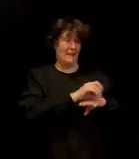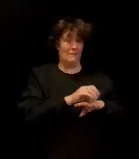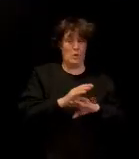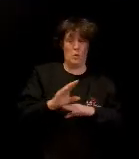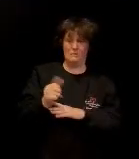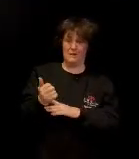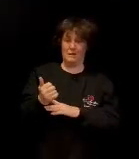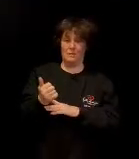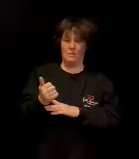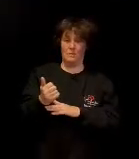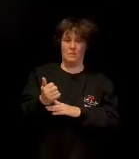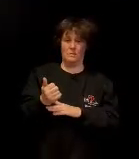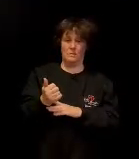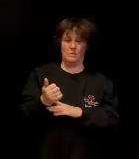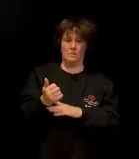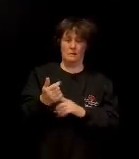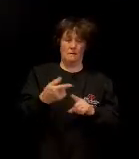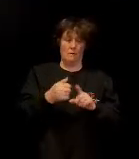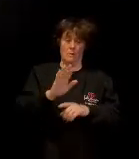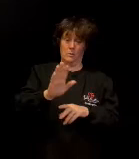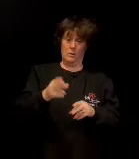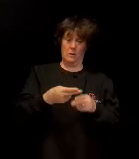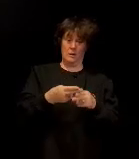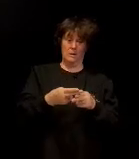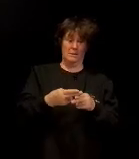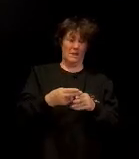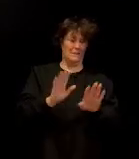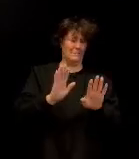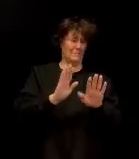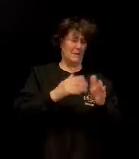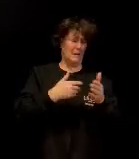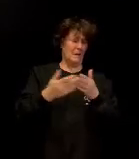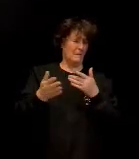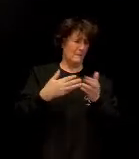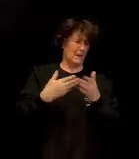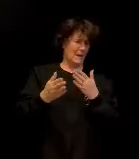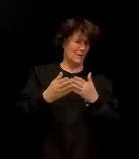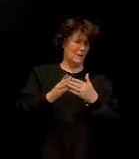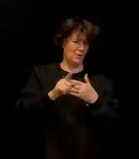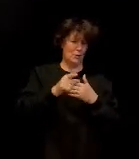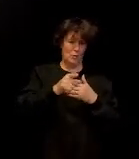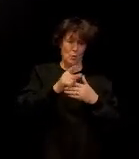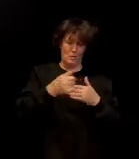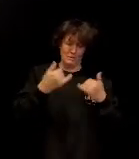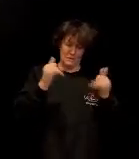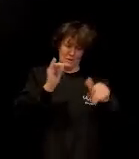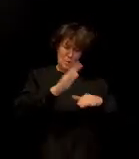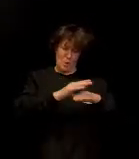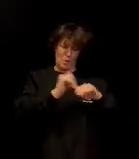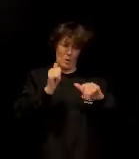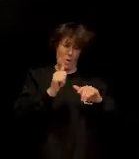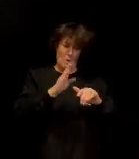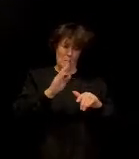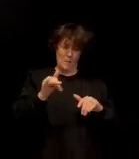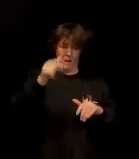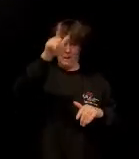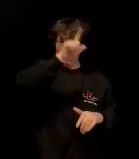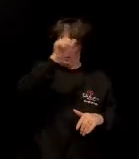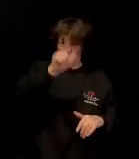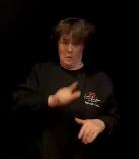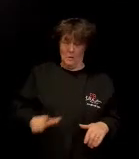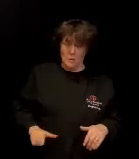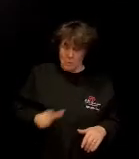your name, but that means nothing. You are still the called of the Lord. But by God, we